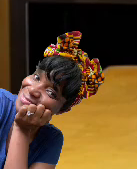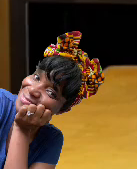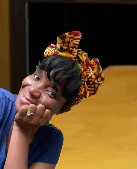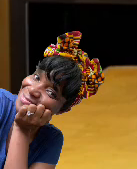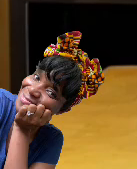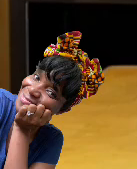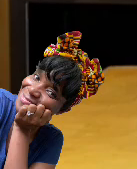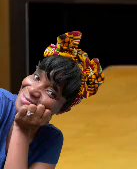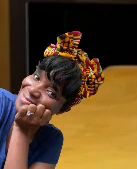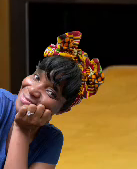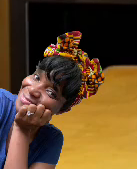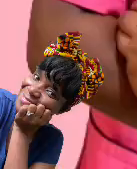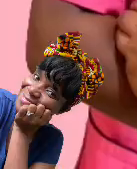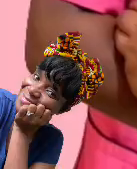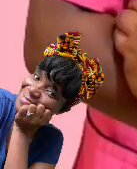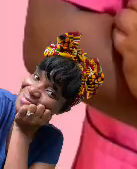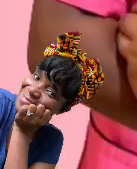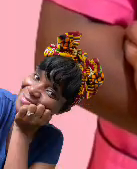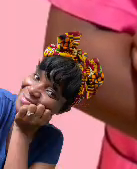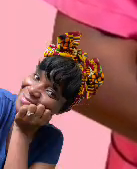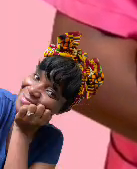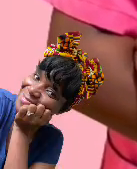sheet and straws.